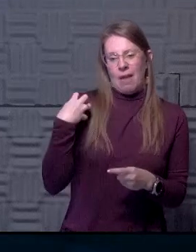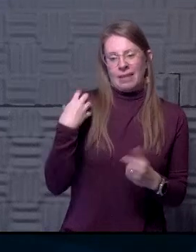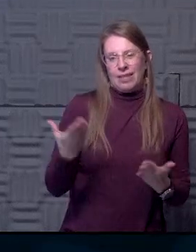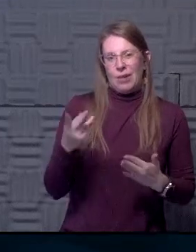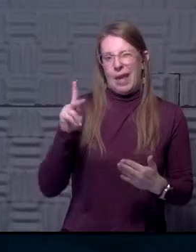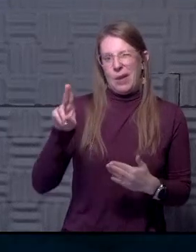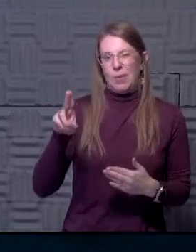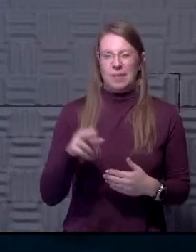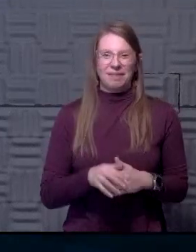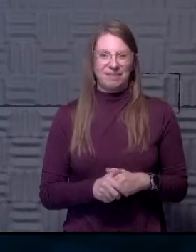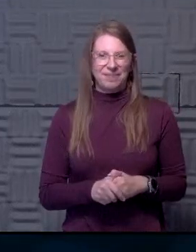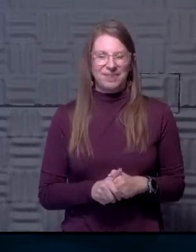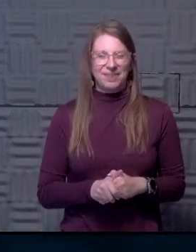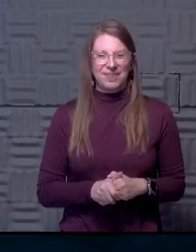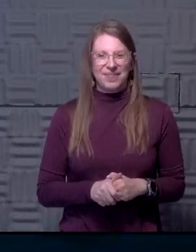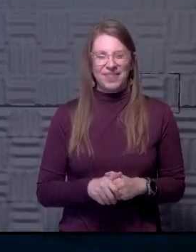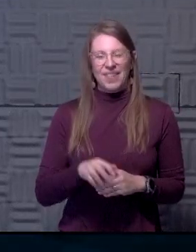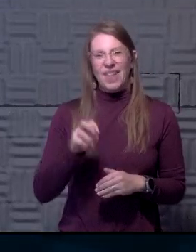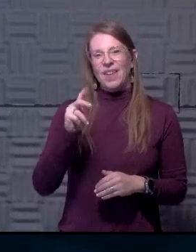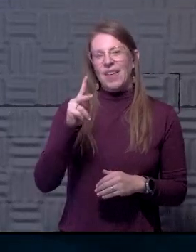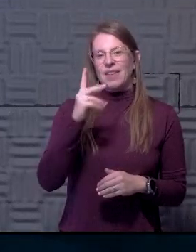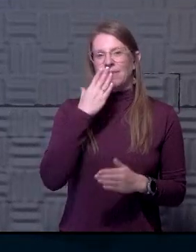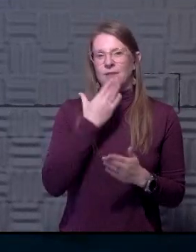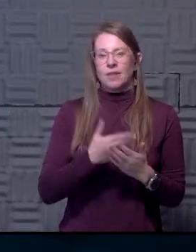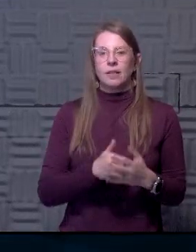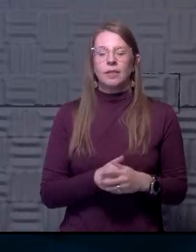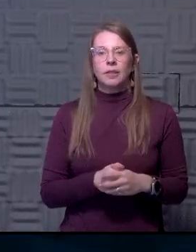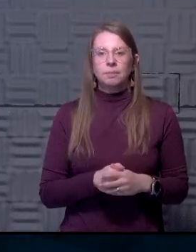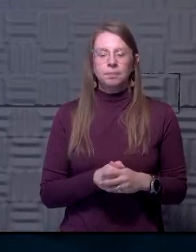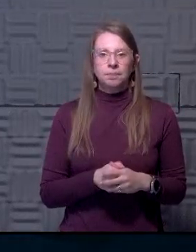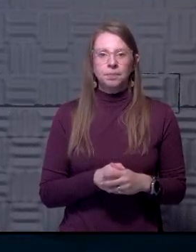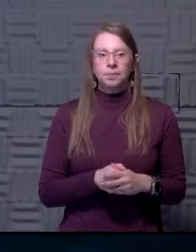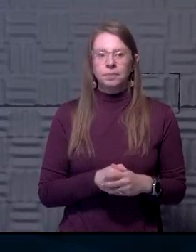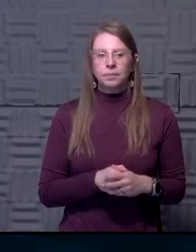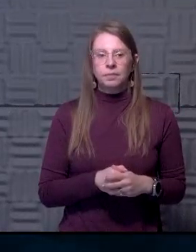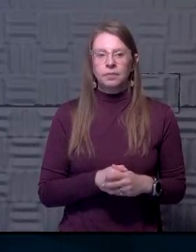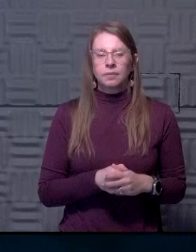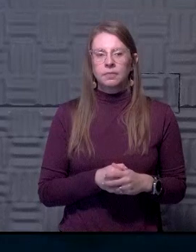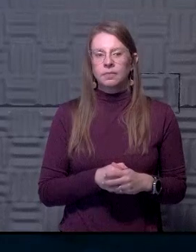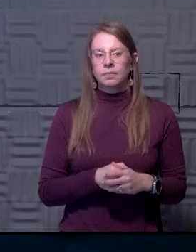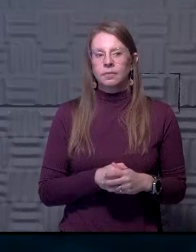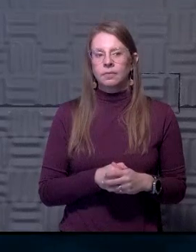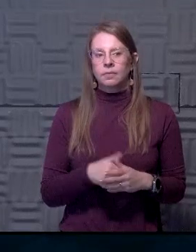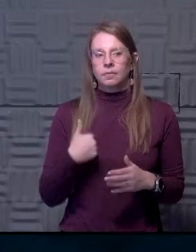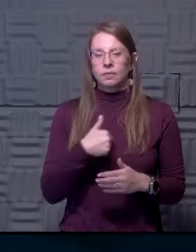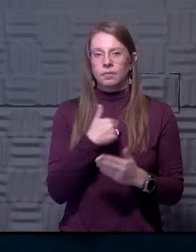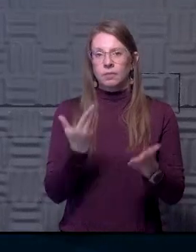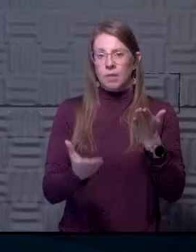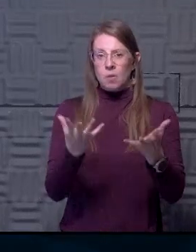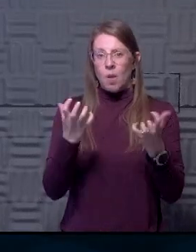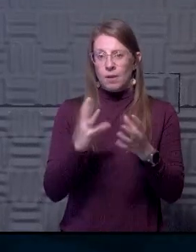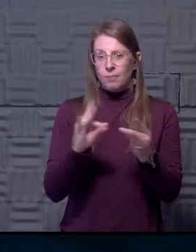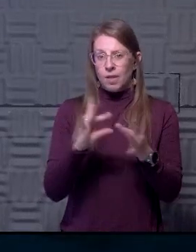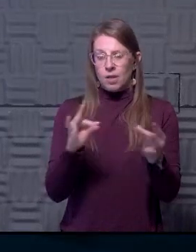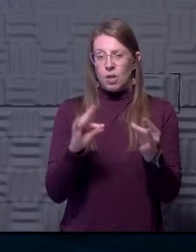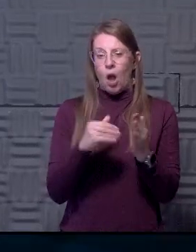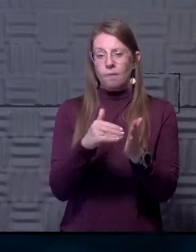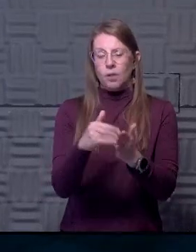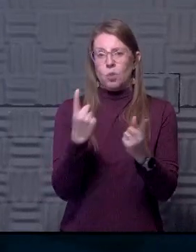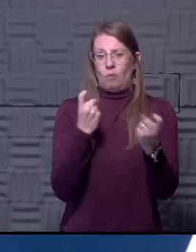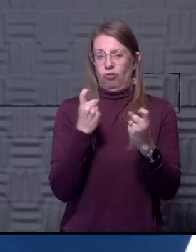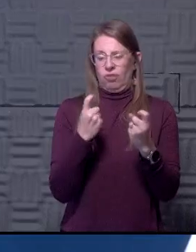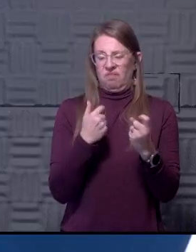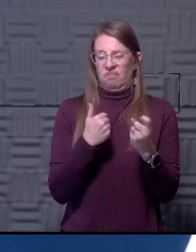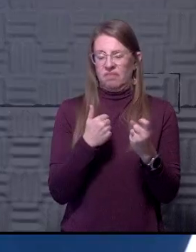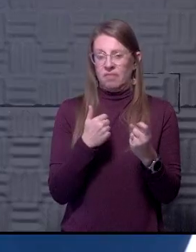funny. So, well, good. Back. So Steve, I think, Steve, go we ahead. may want to mention an often question I get